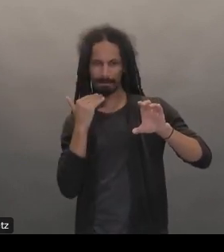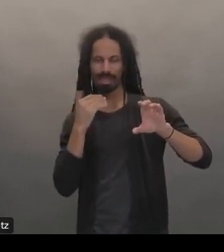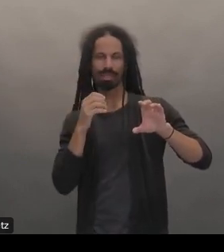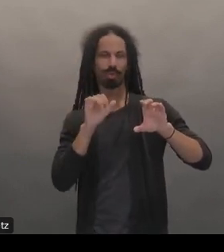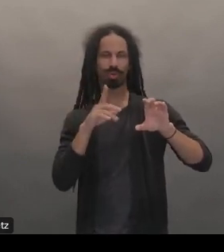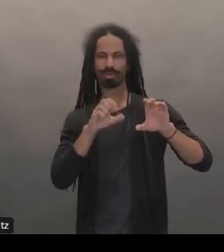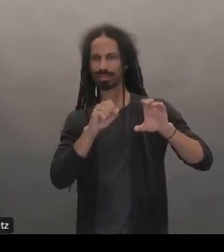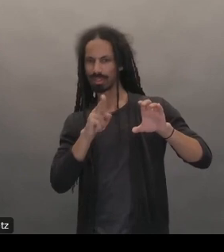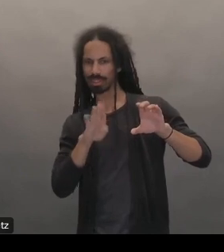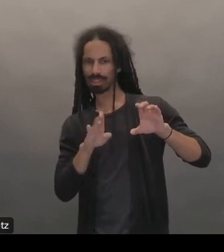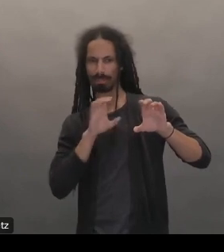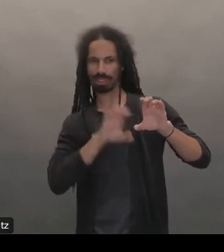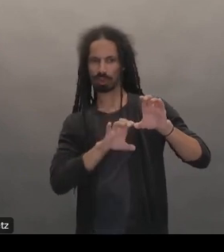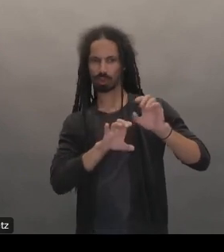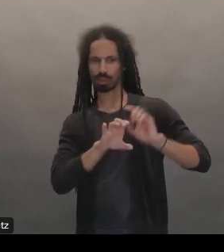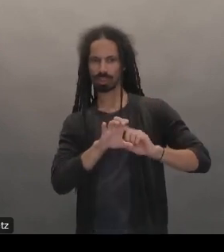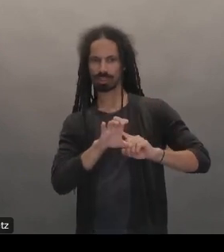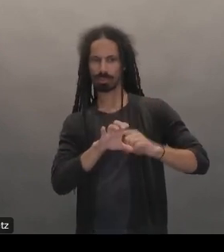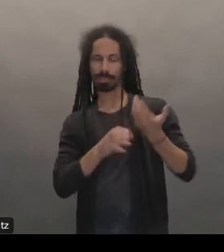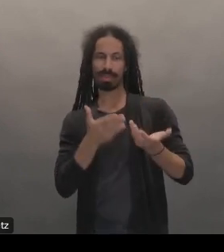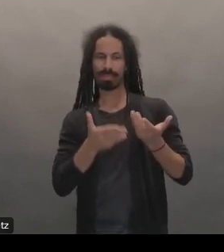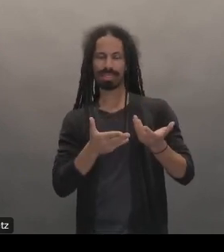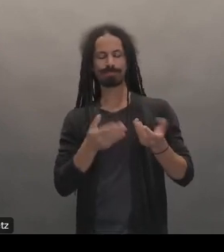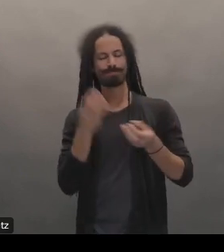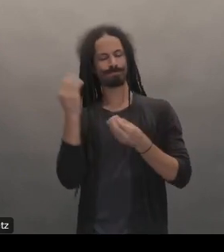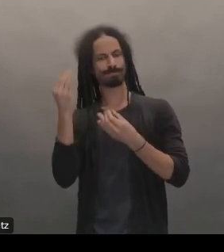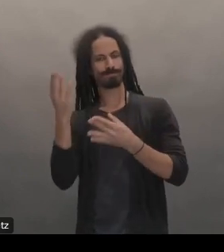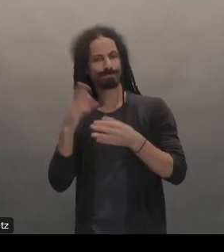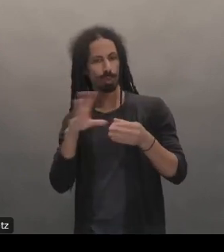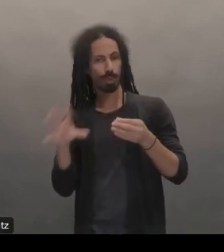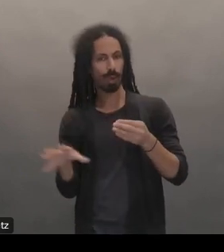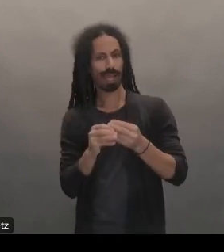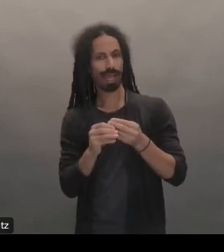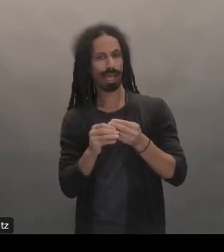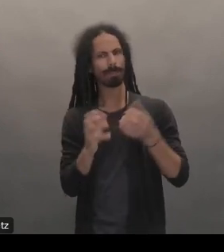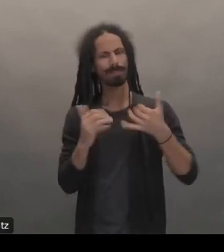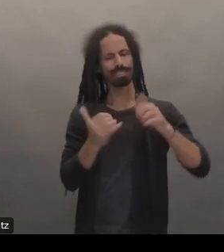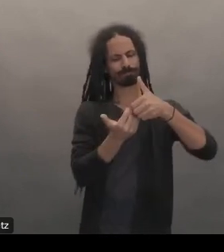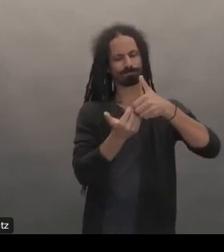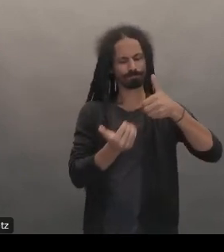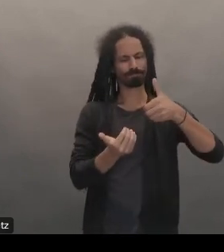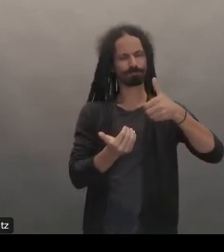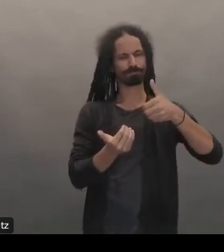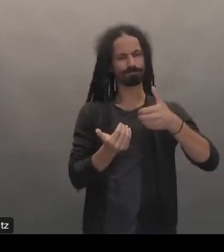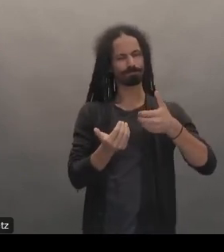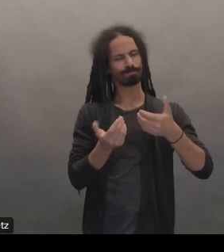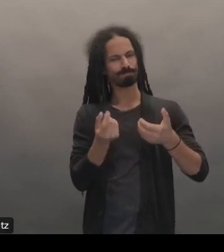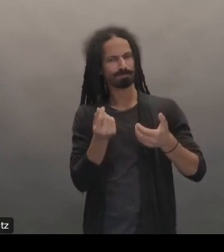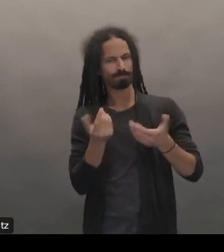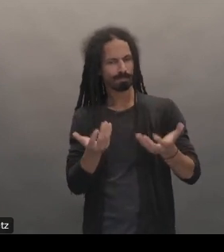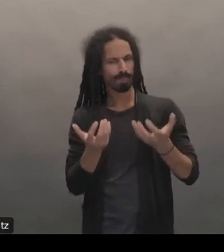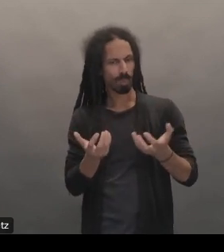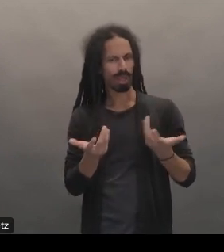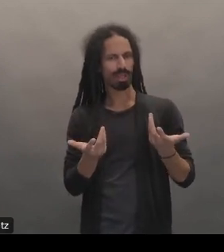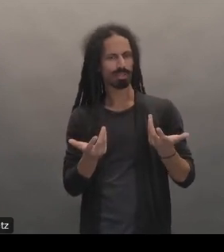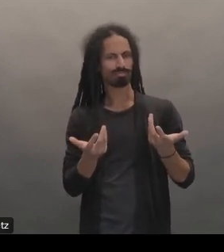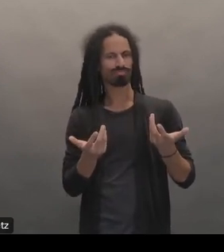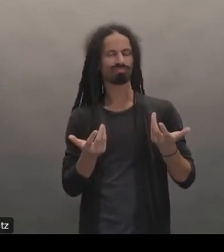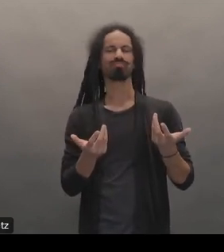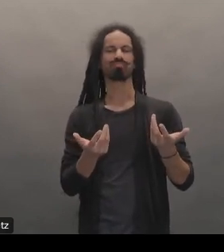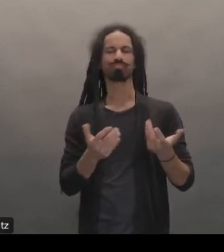of information that you want to separate and put in its own little section within the larger